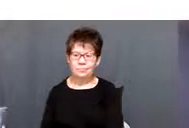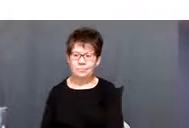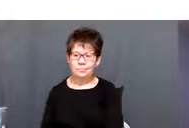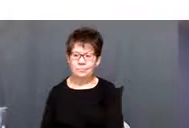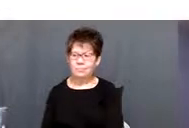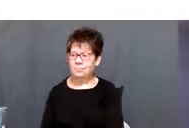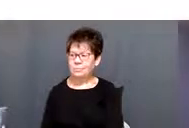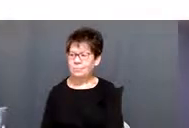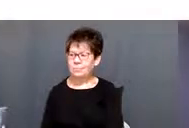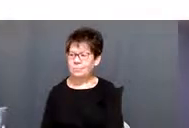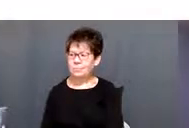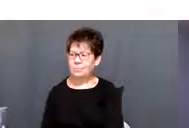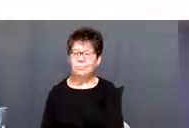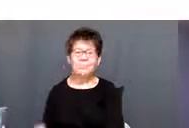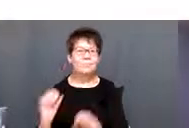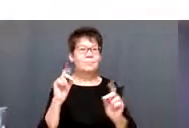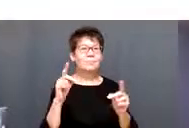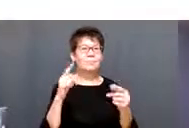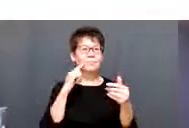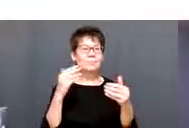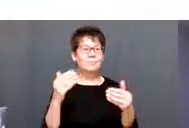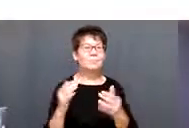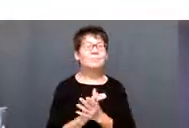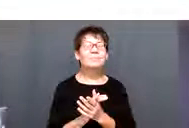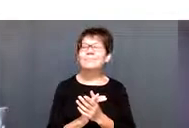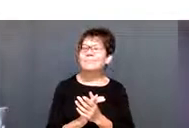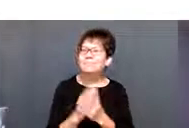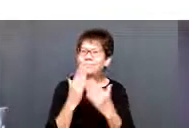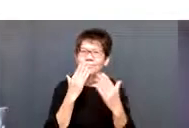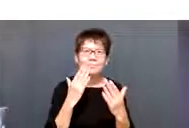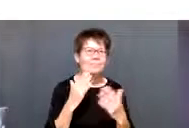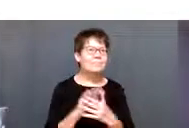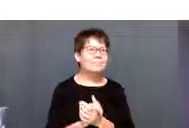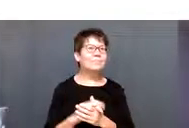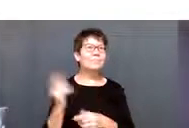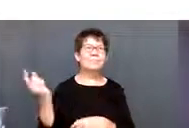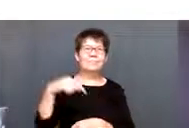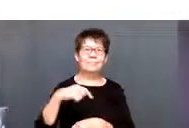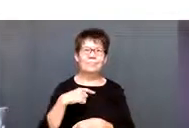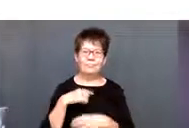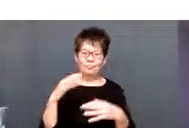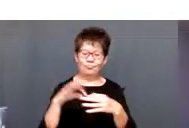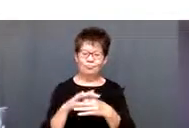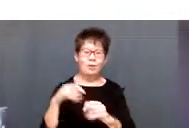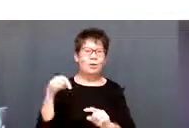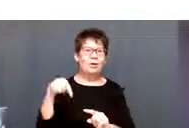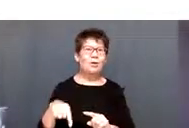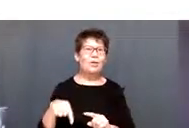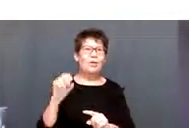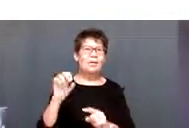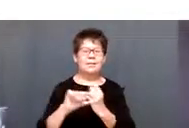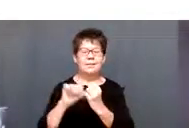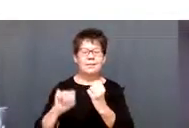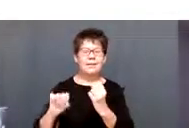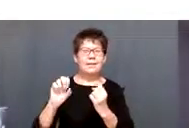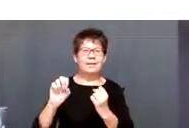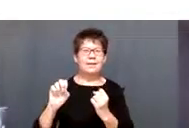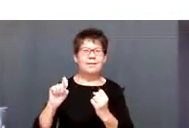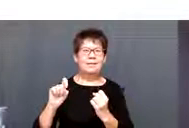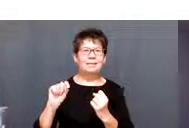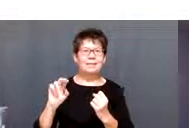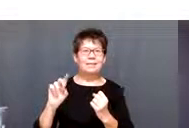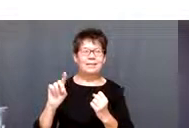Okay, we're going to get started. All right, thank you all so much, by the way, for joining us for this extended option. My name is Kara Kumari, and I'm the